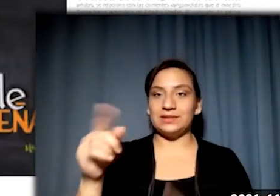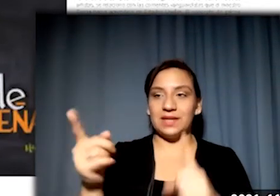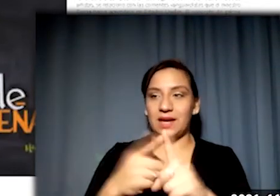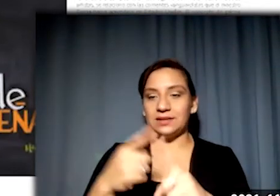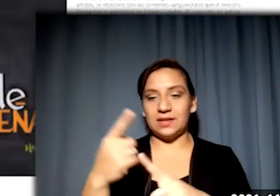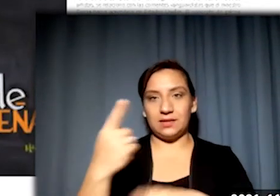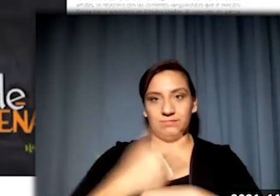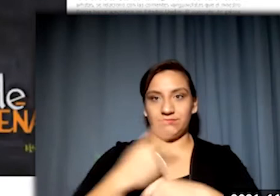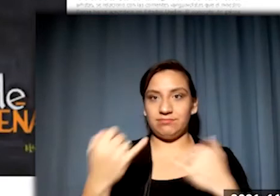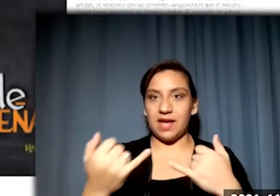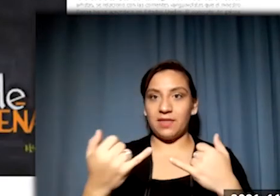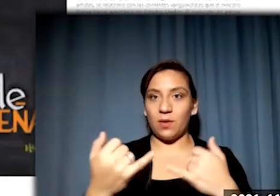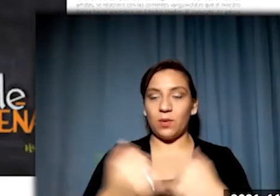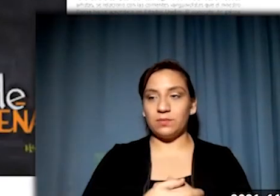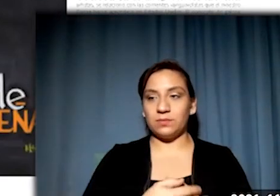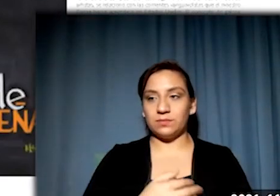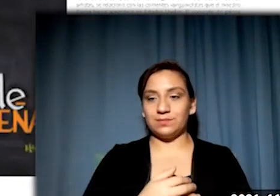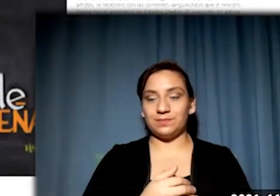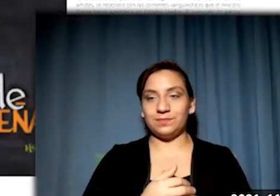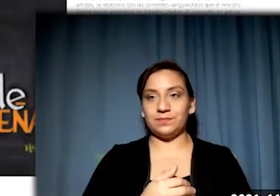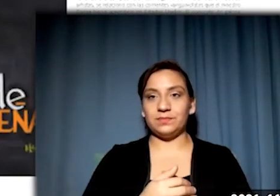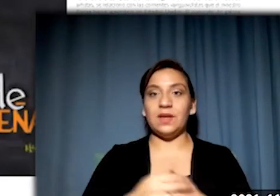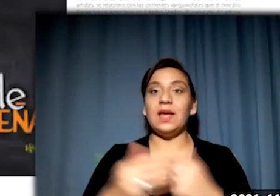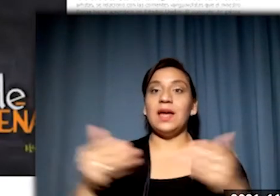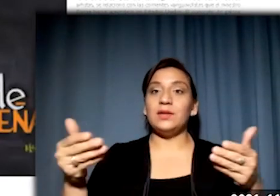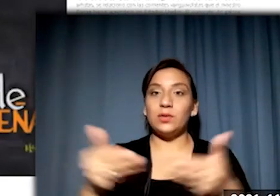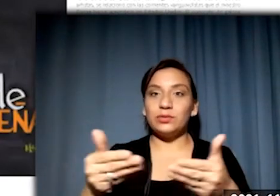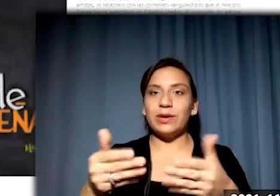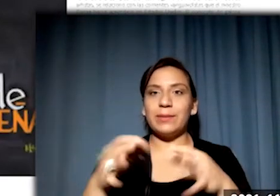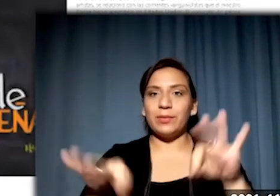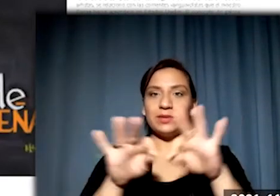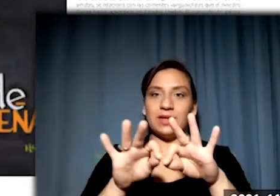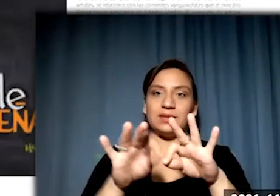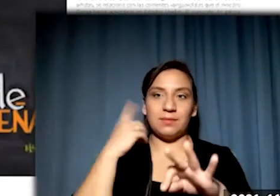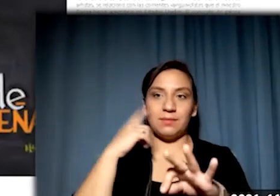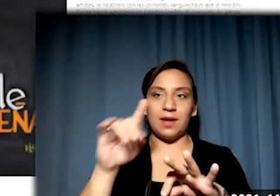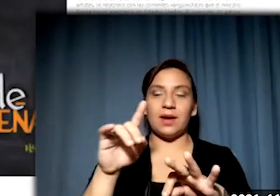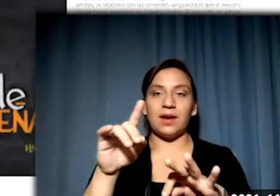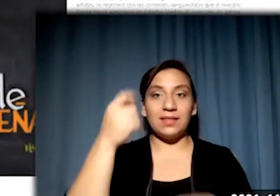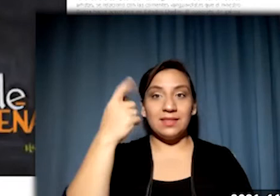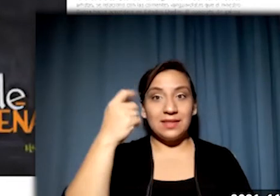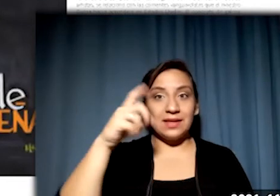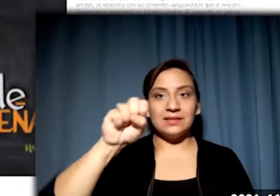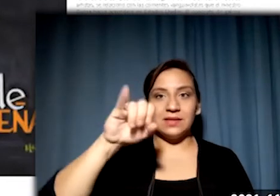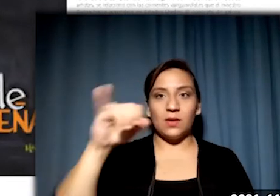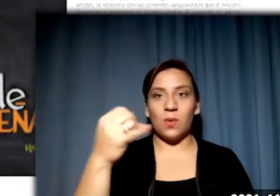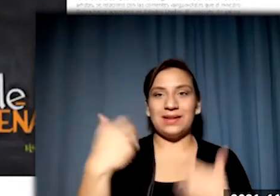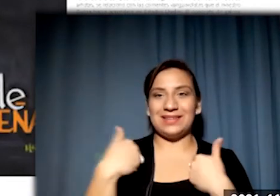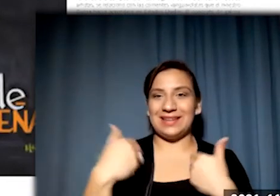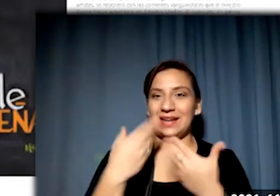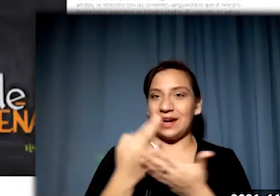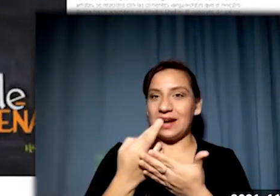point out San Juan as an extraordinary referent that not only inspired